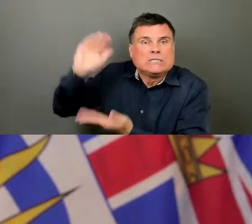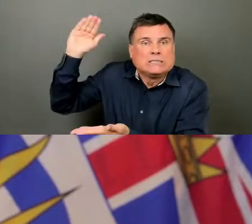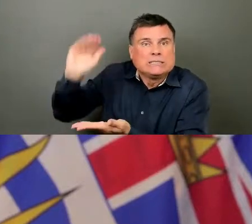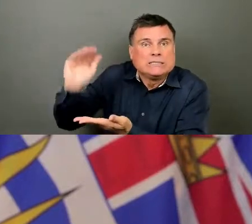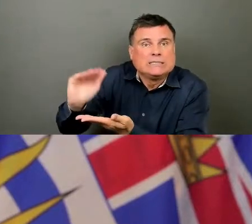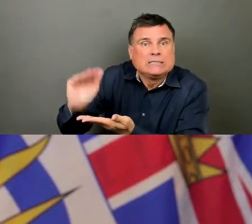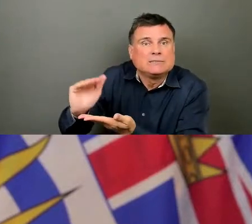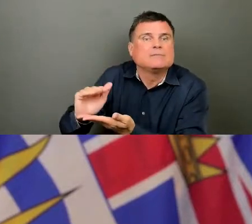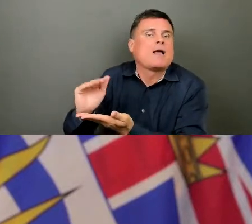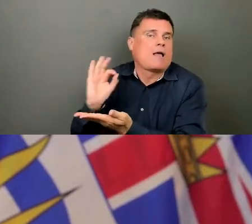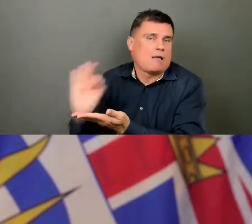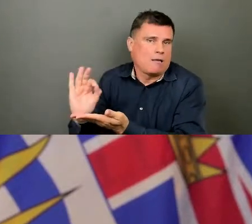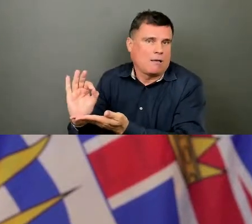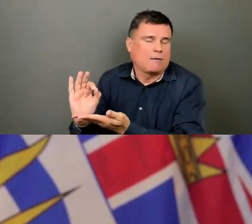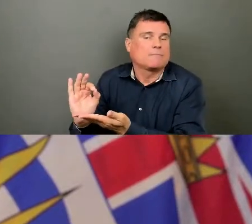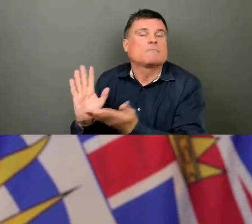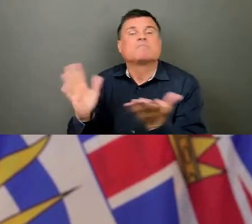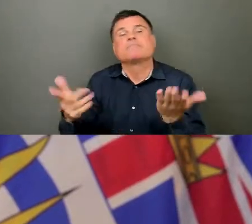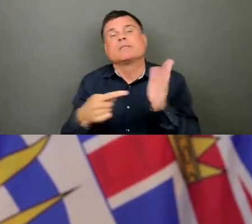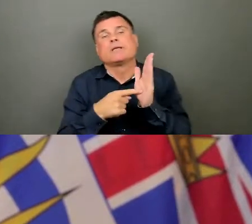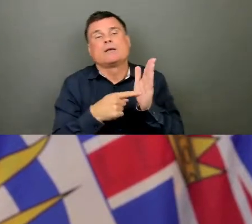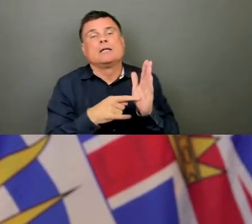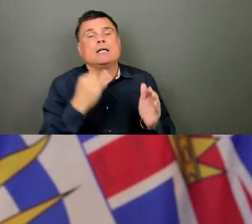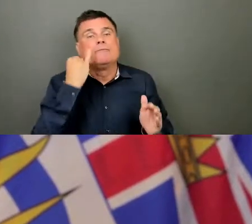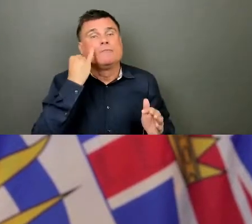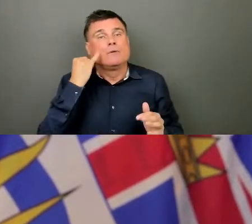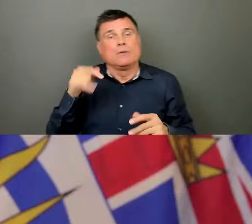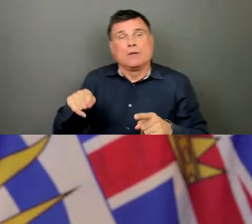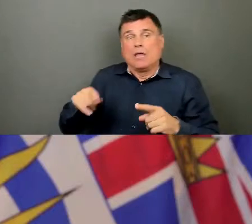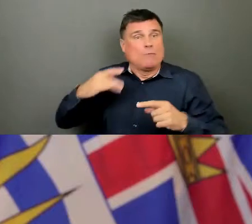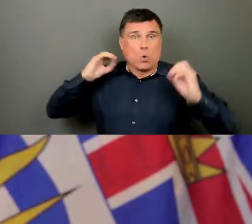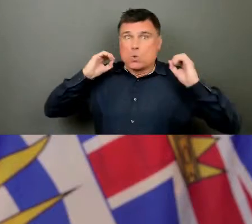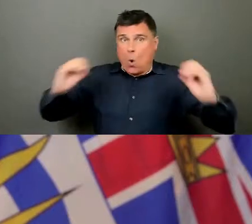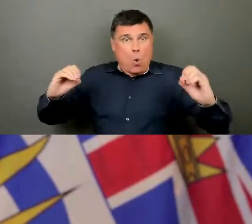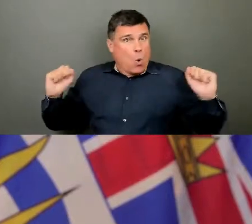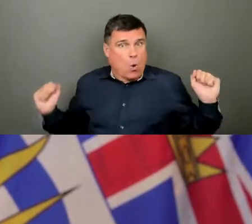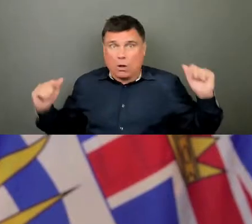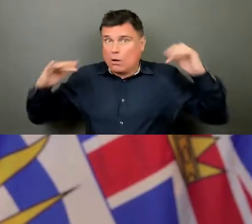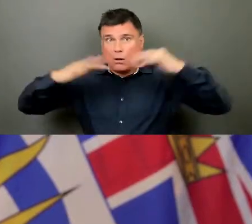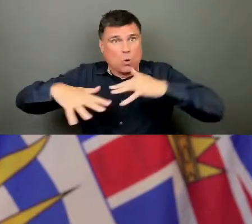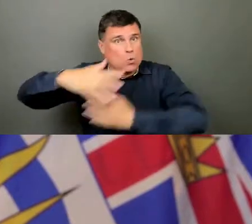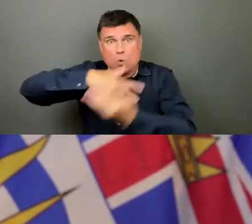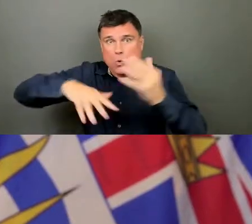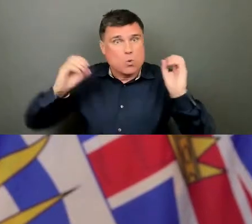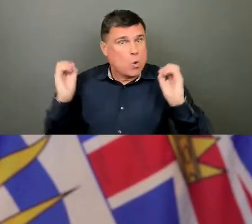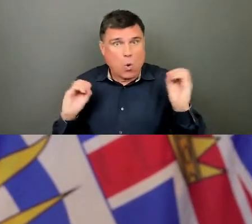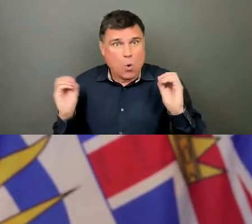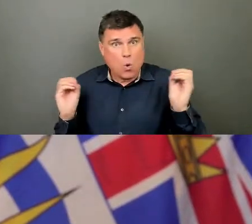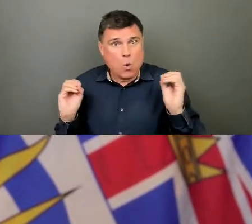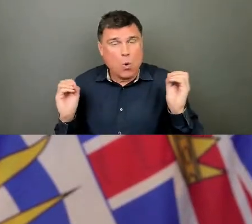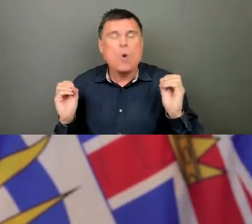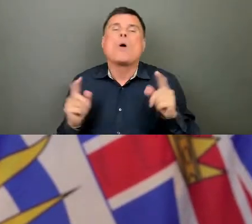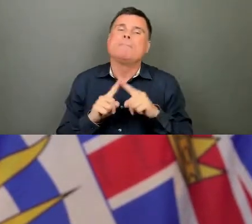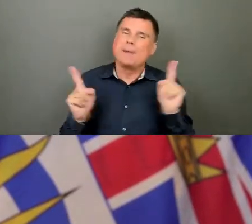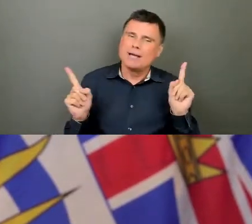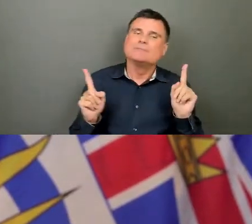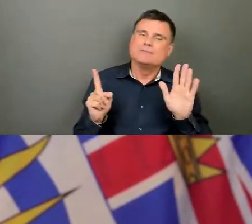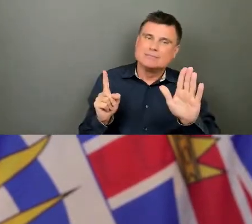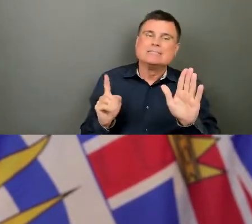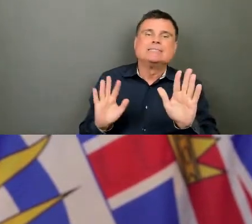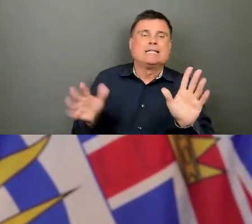if people haven't been in group communal settings, for example. But we are committed and will continue to